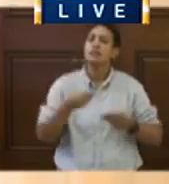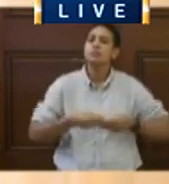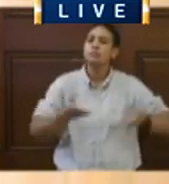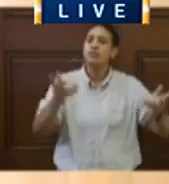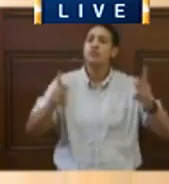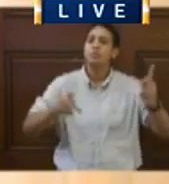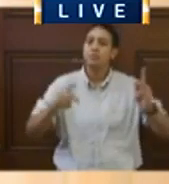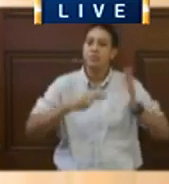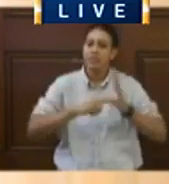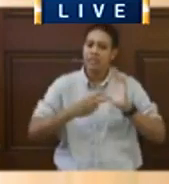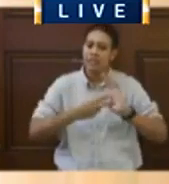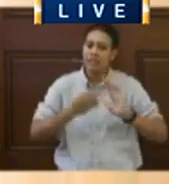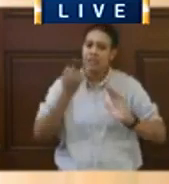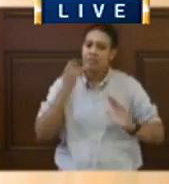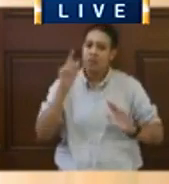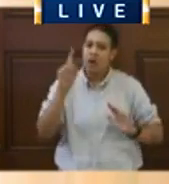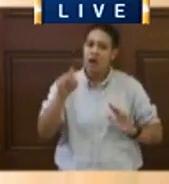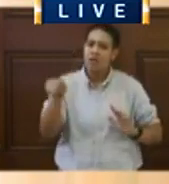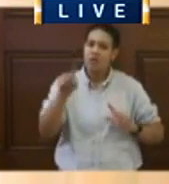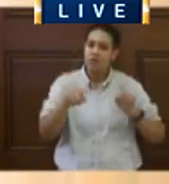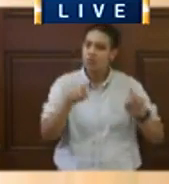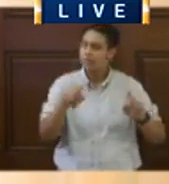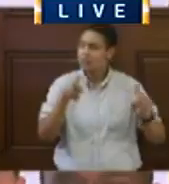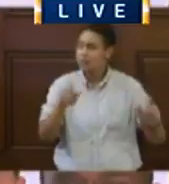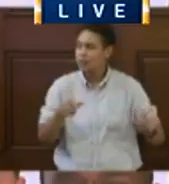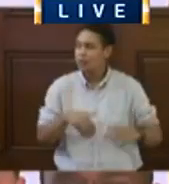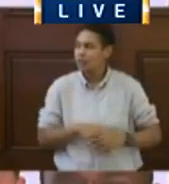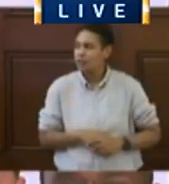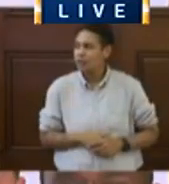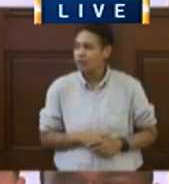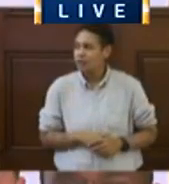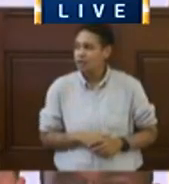If you could ask those questions real quickly.